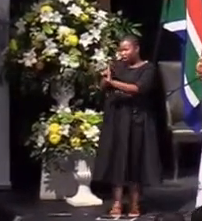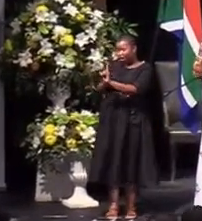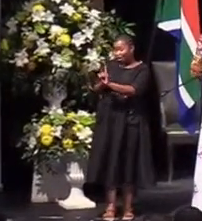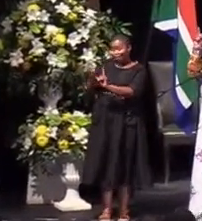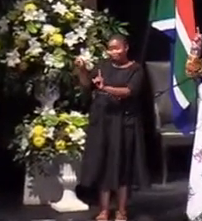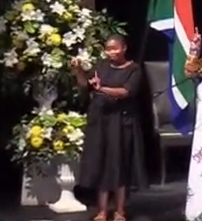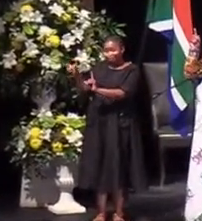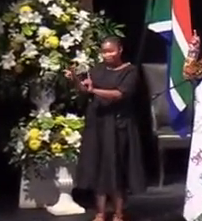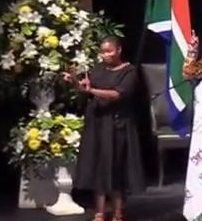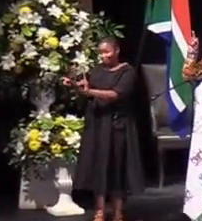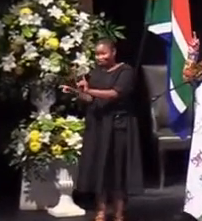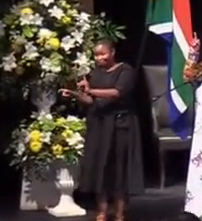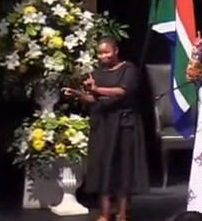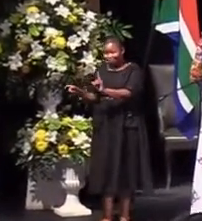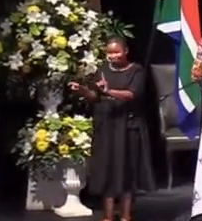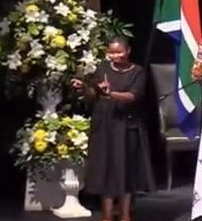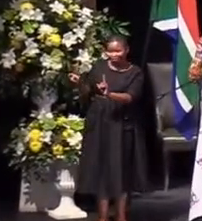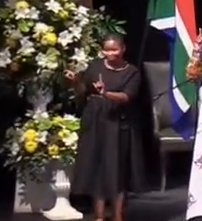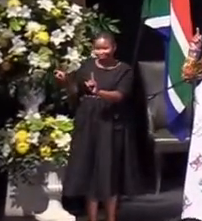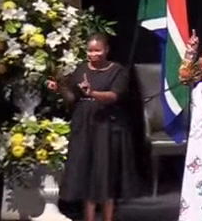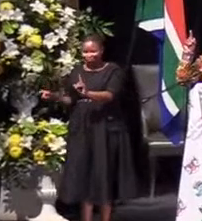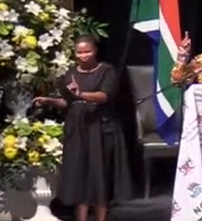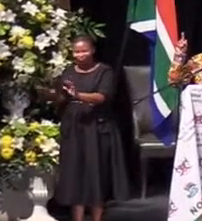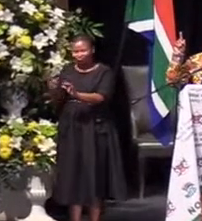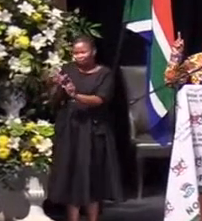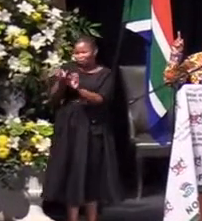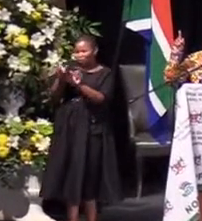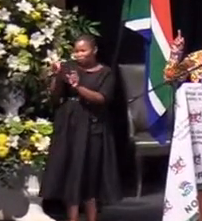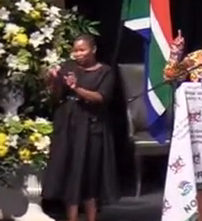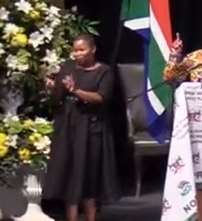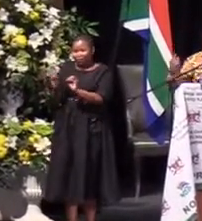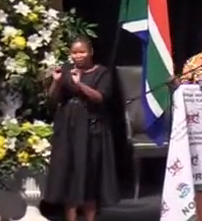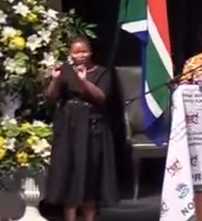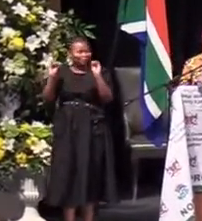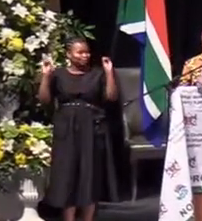ah I gonna do